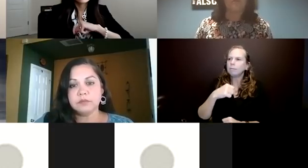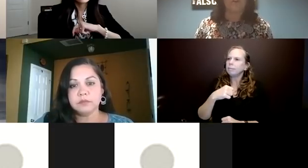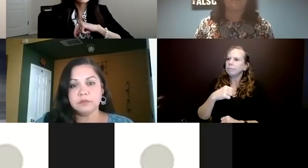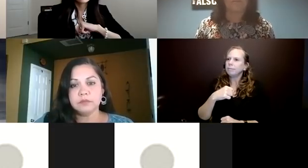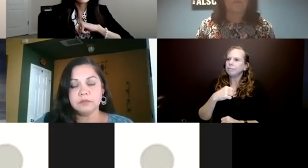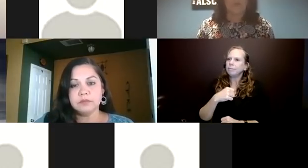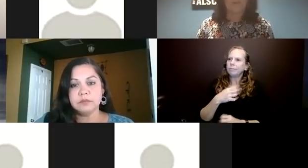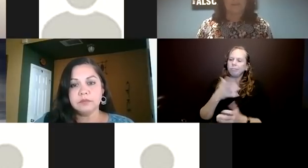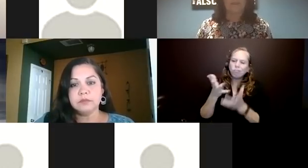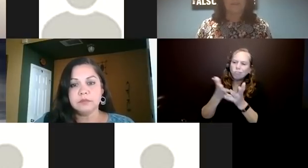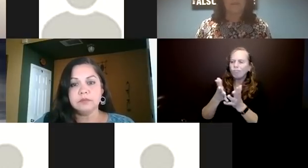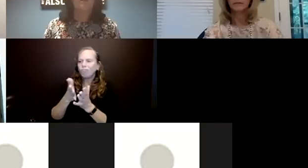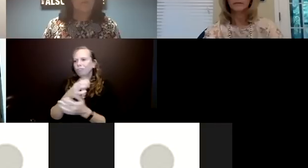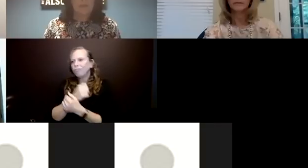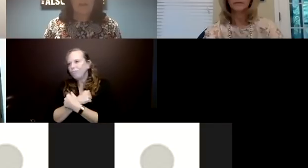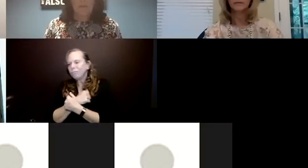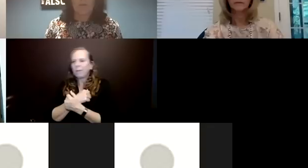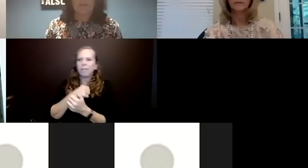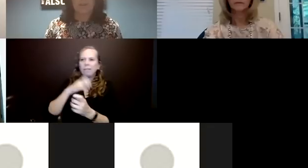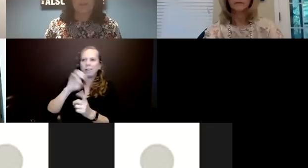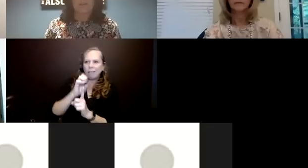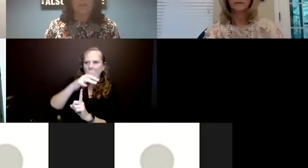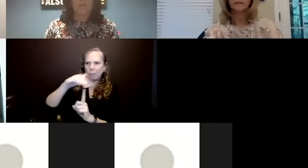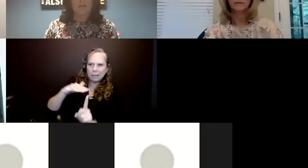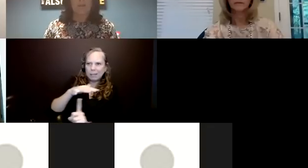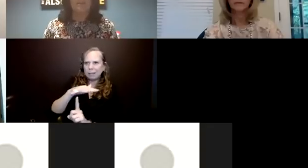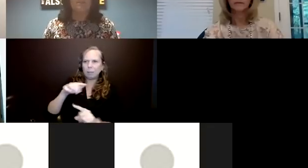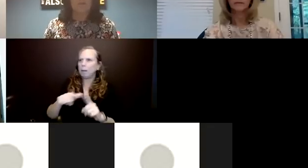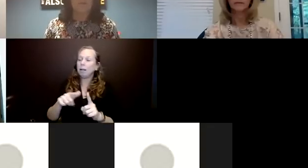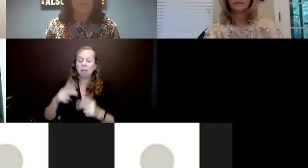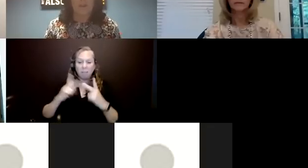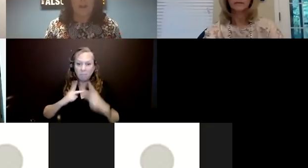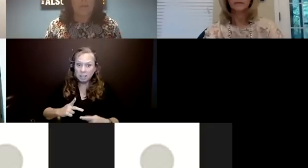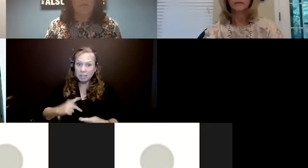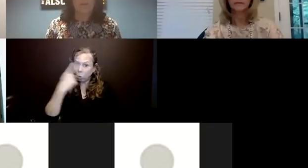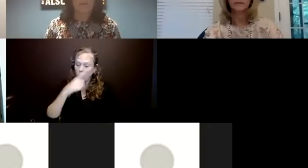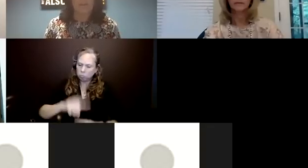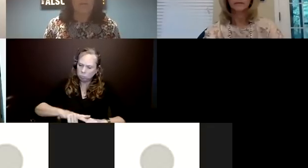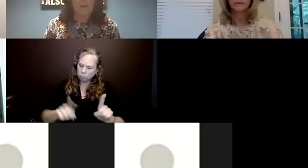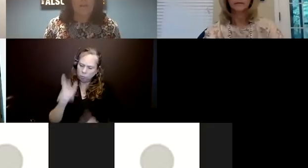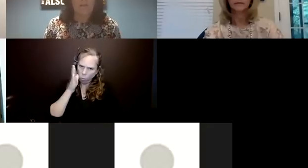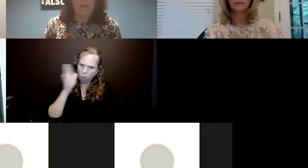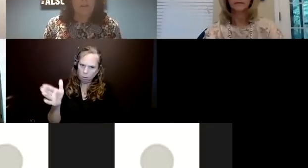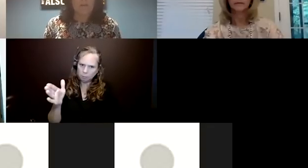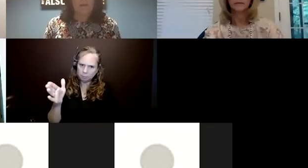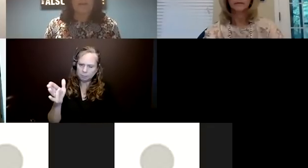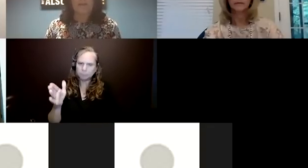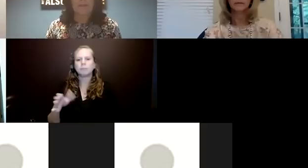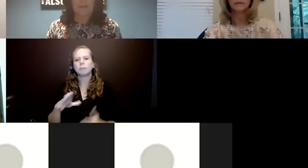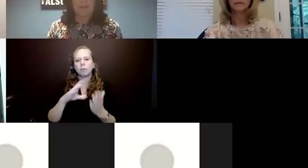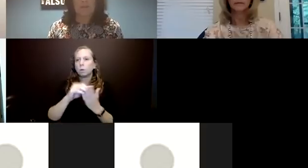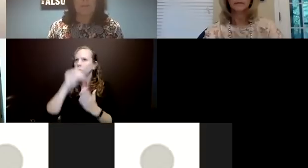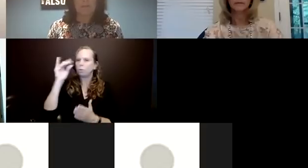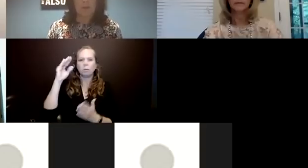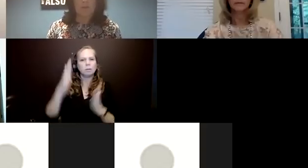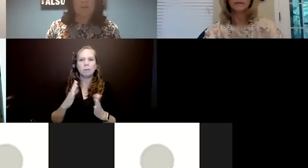nurturing environments, and those will continue, but they will physically look different. Students will not be working in very, very close proximity to